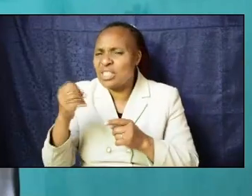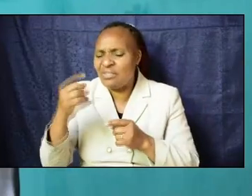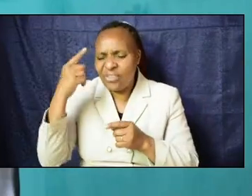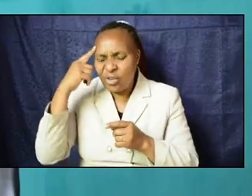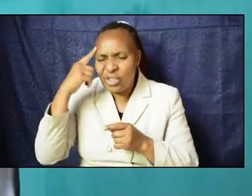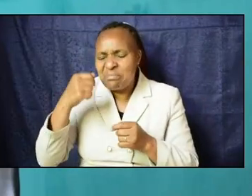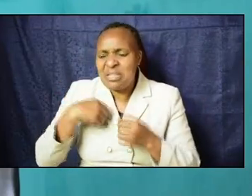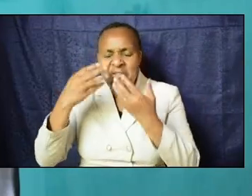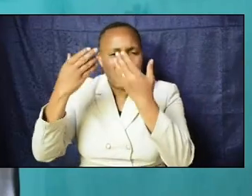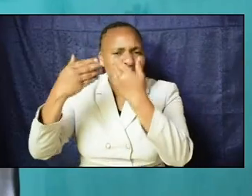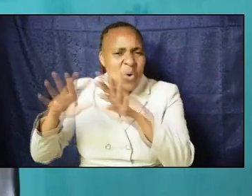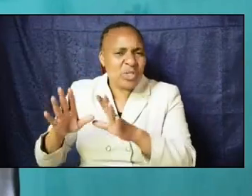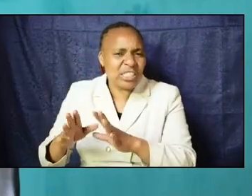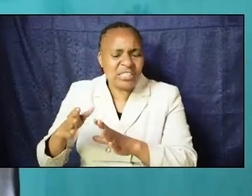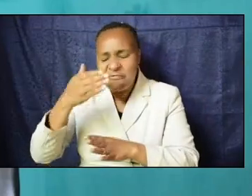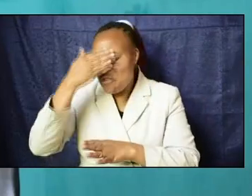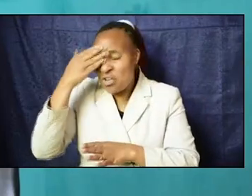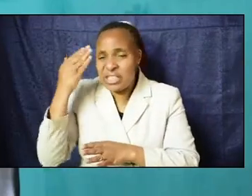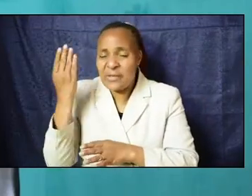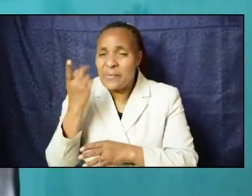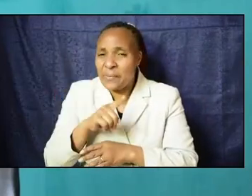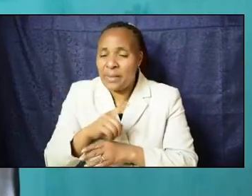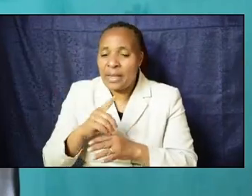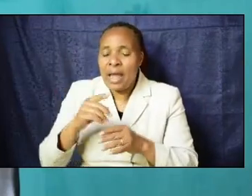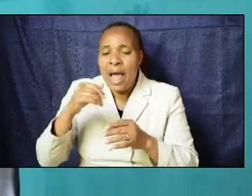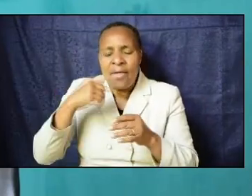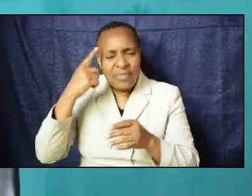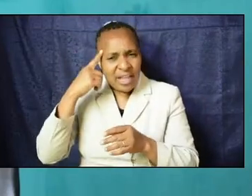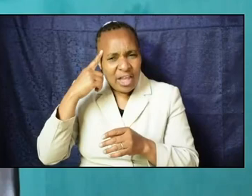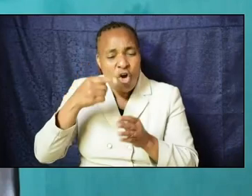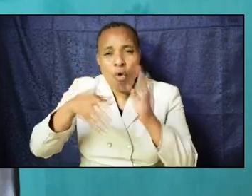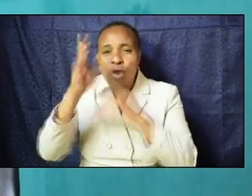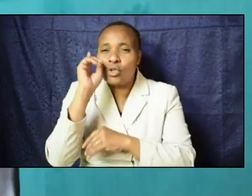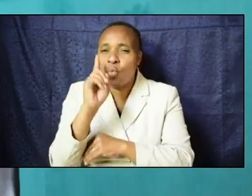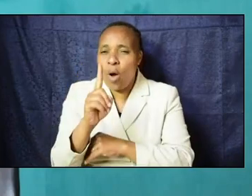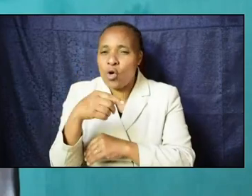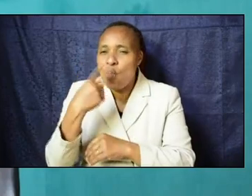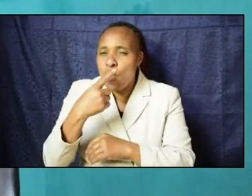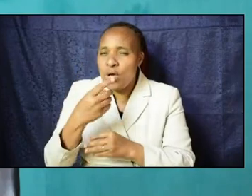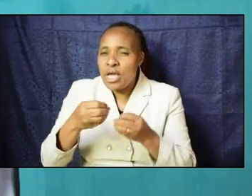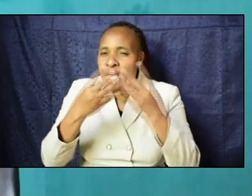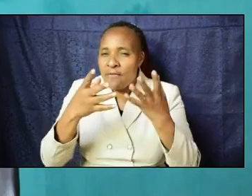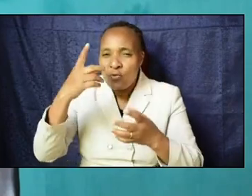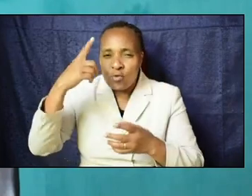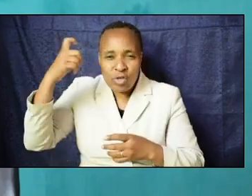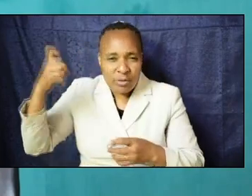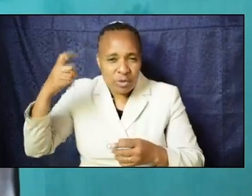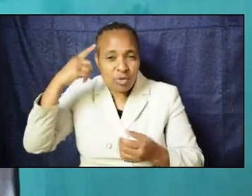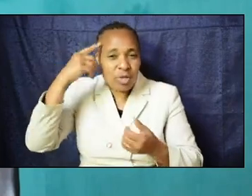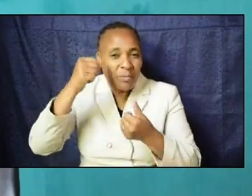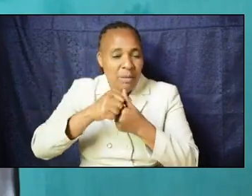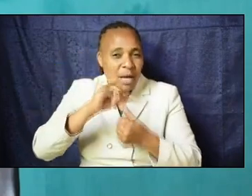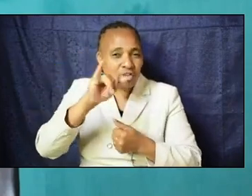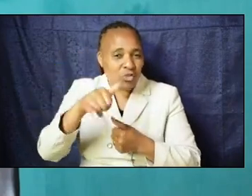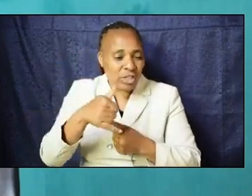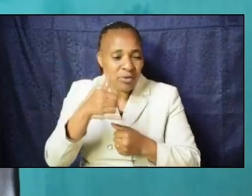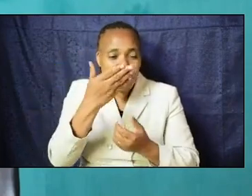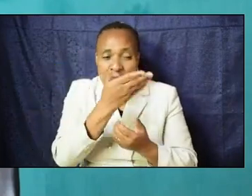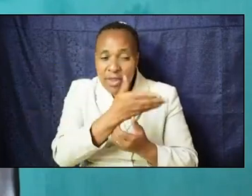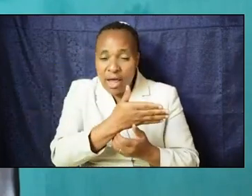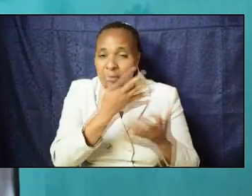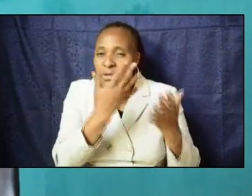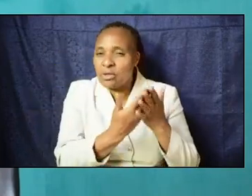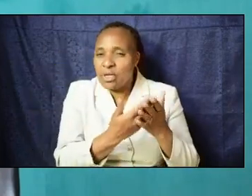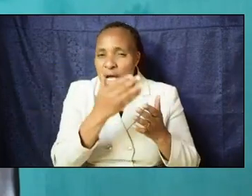forgotten. So I believe God is the one who put the dream so that he could remember that, oh, Joseph is in prison, and I know